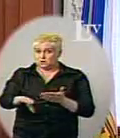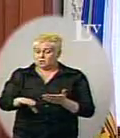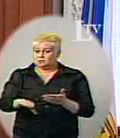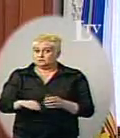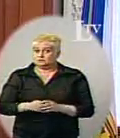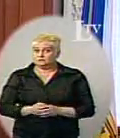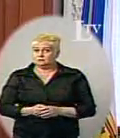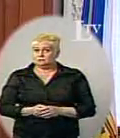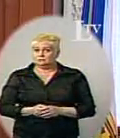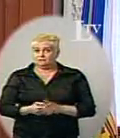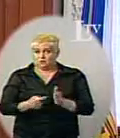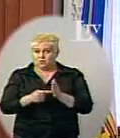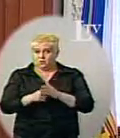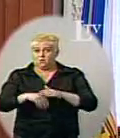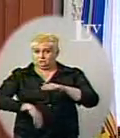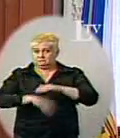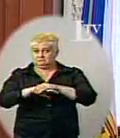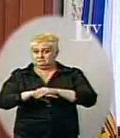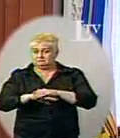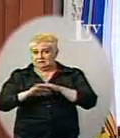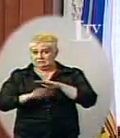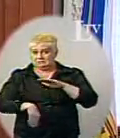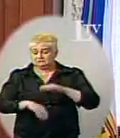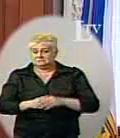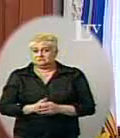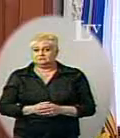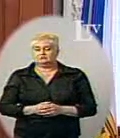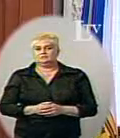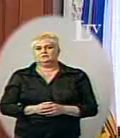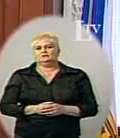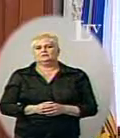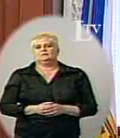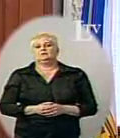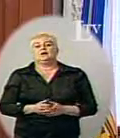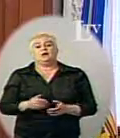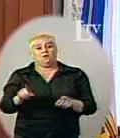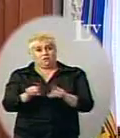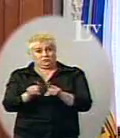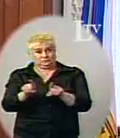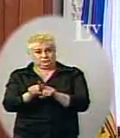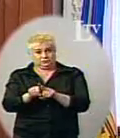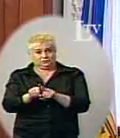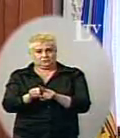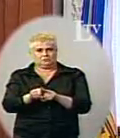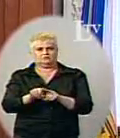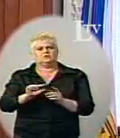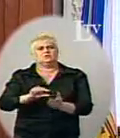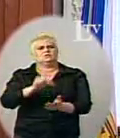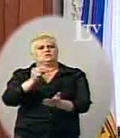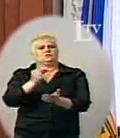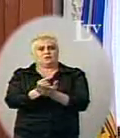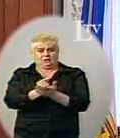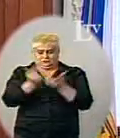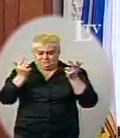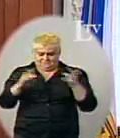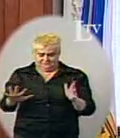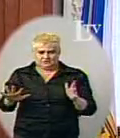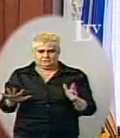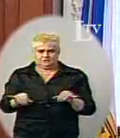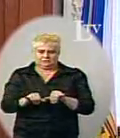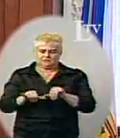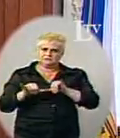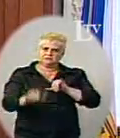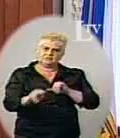$16,000. In addition, my government introduced a graduate retention